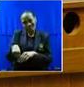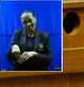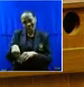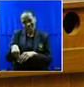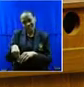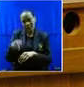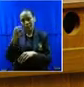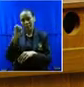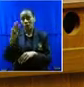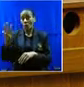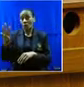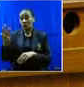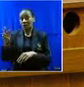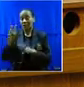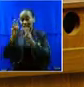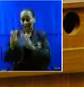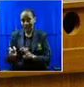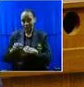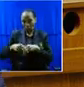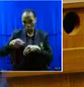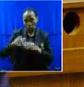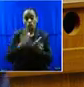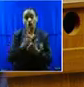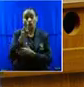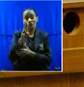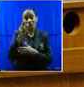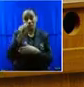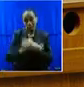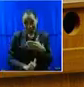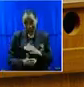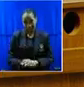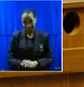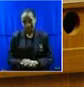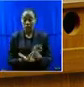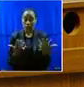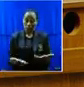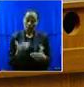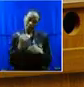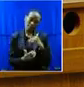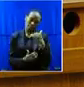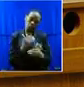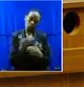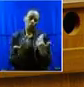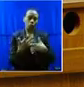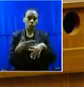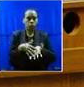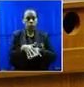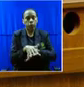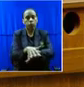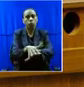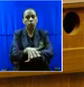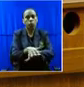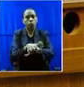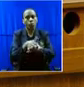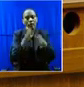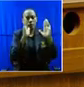supply within 12 months. The process to implement Bid Window 5 of